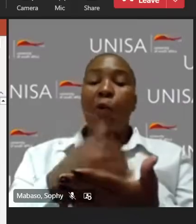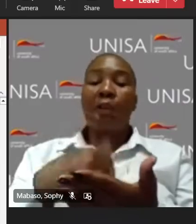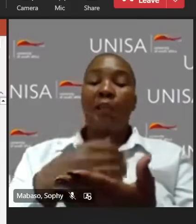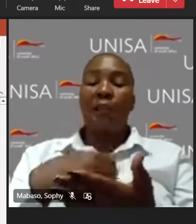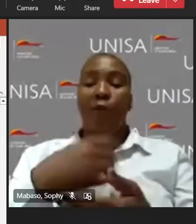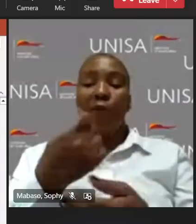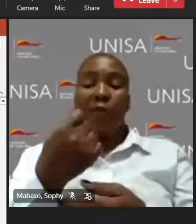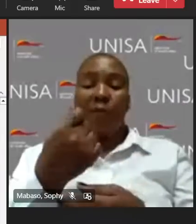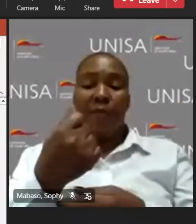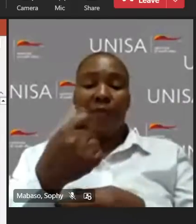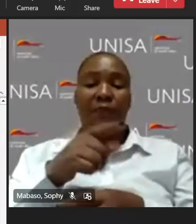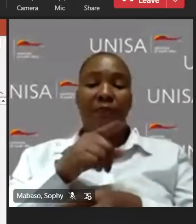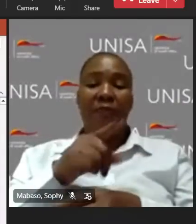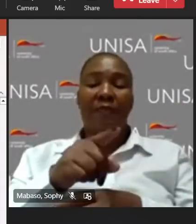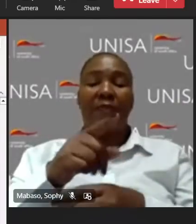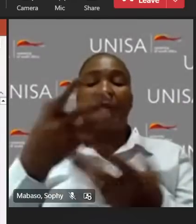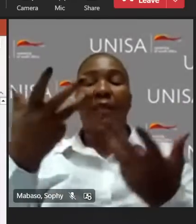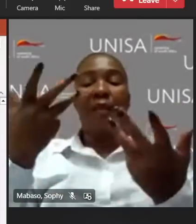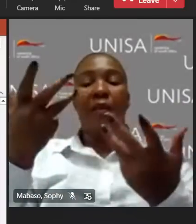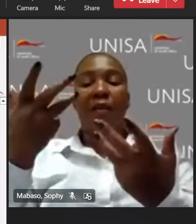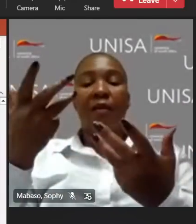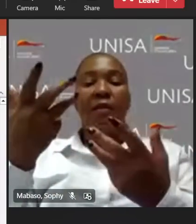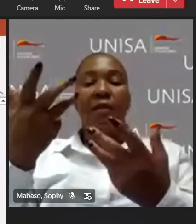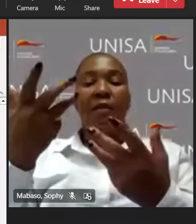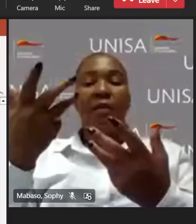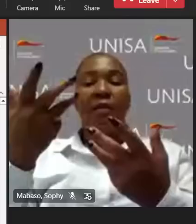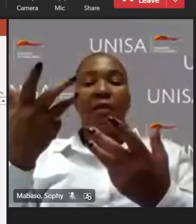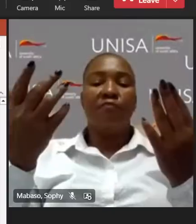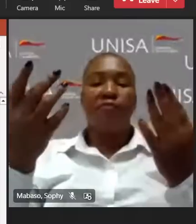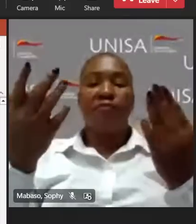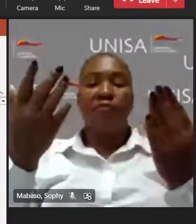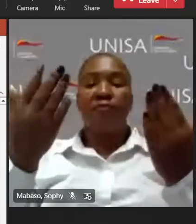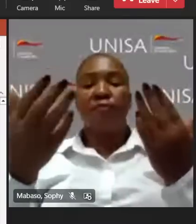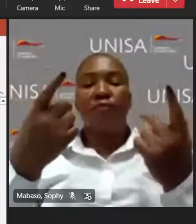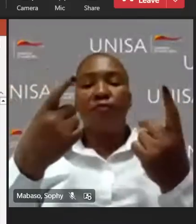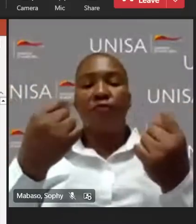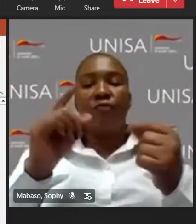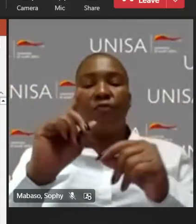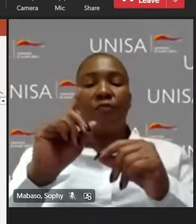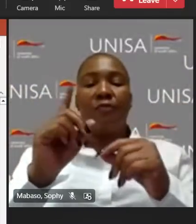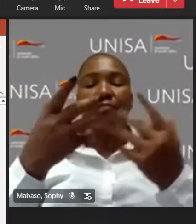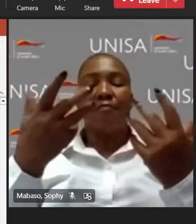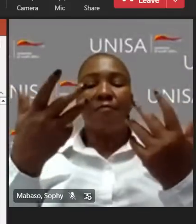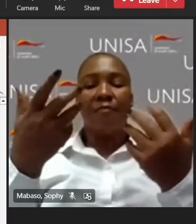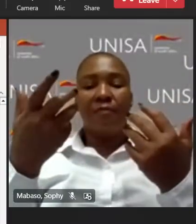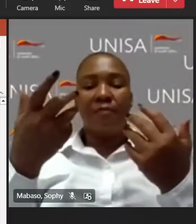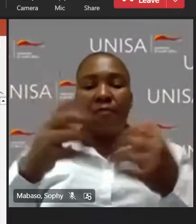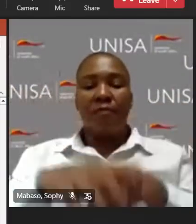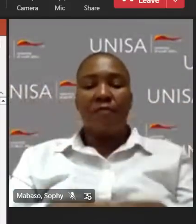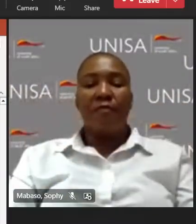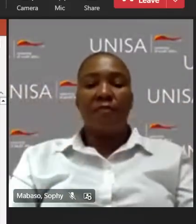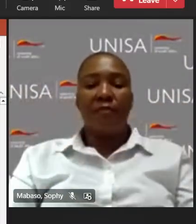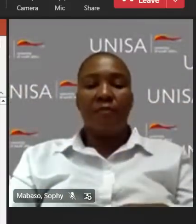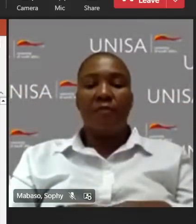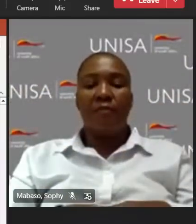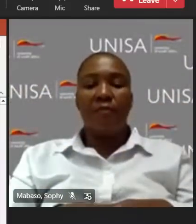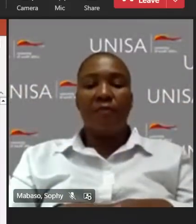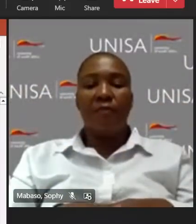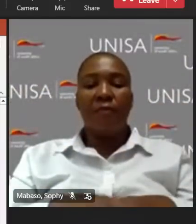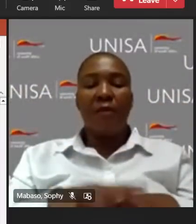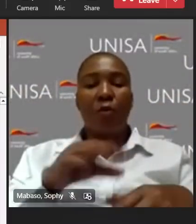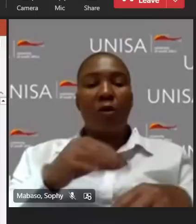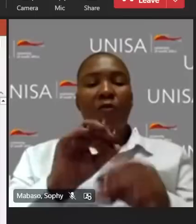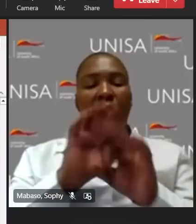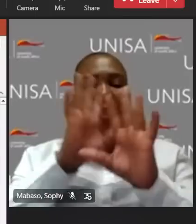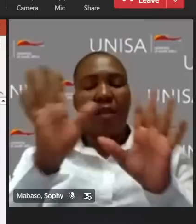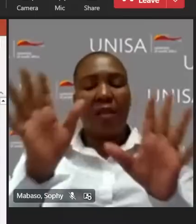agree to pay those fees. Rather, contact the university for verification. Even though